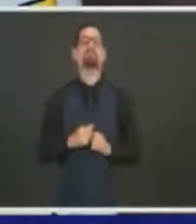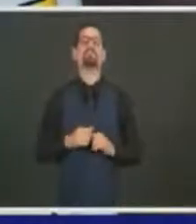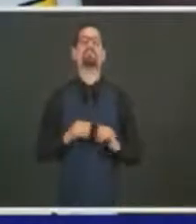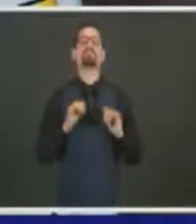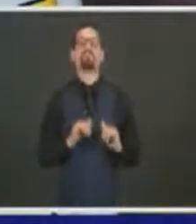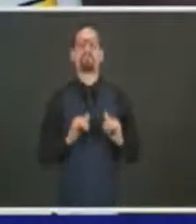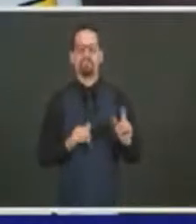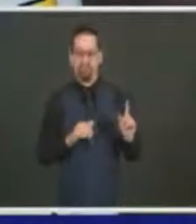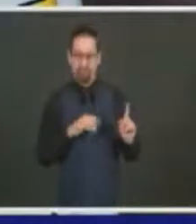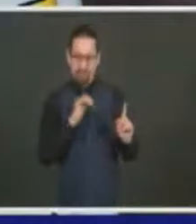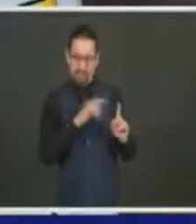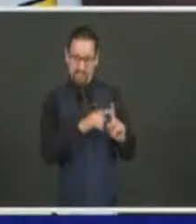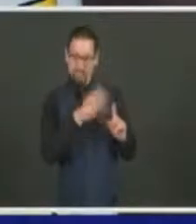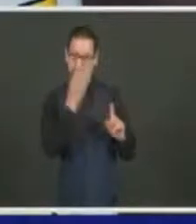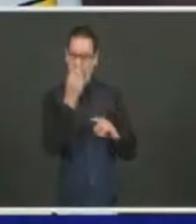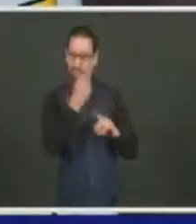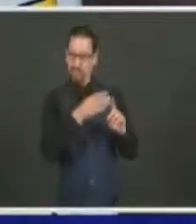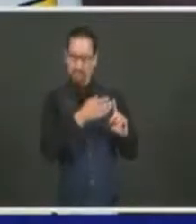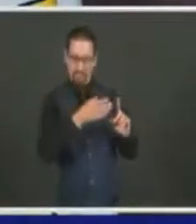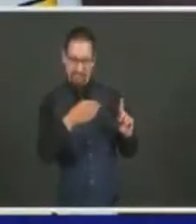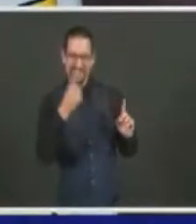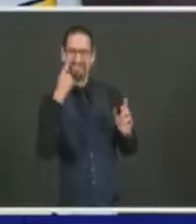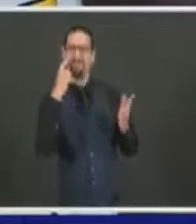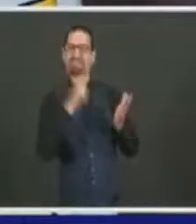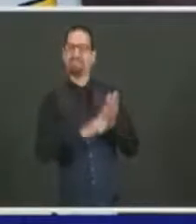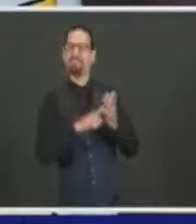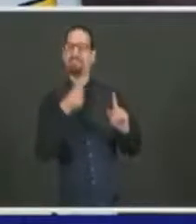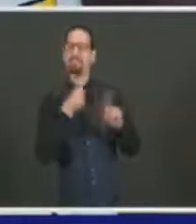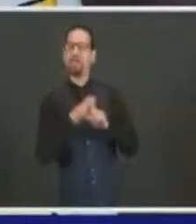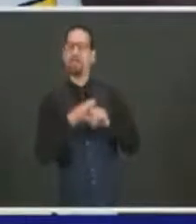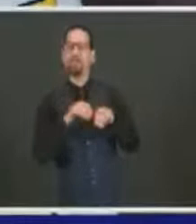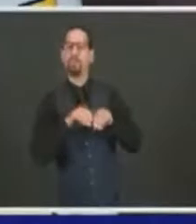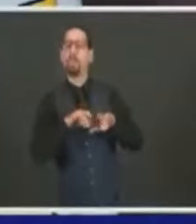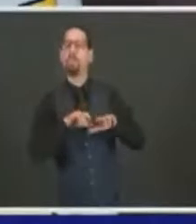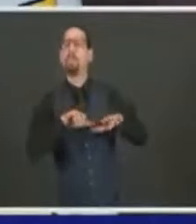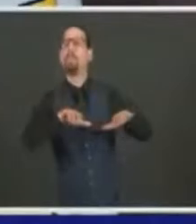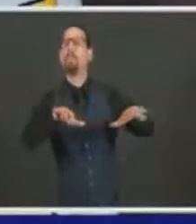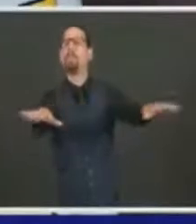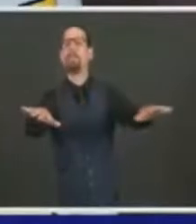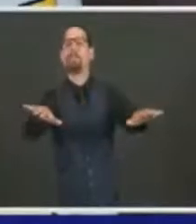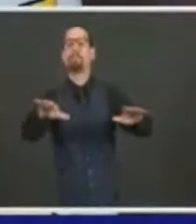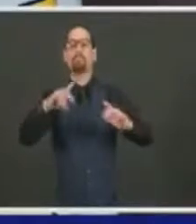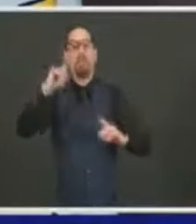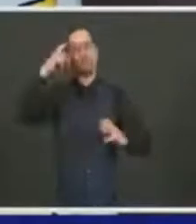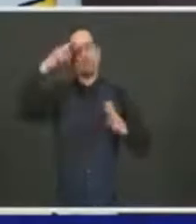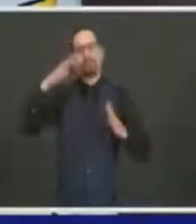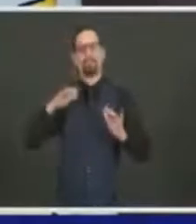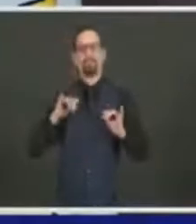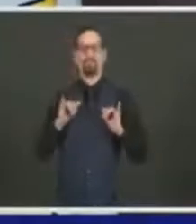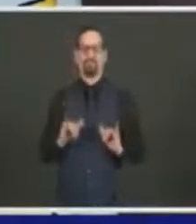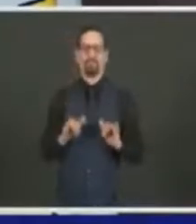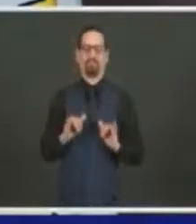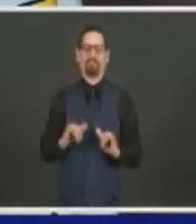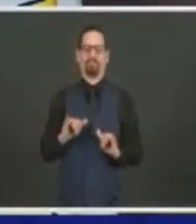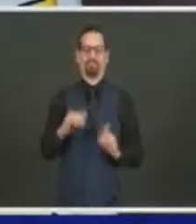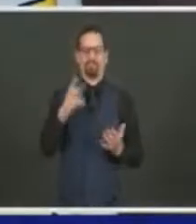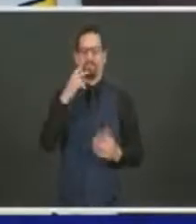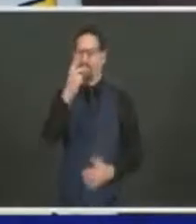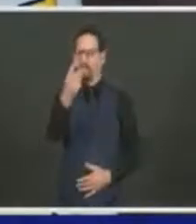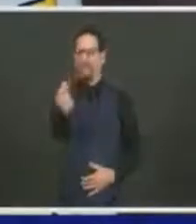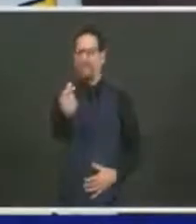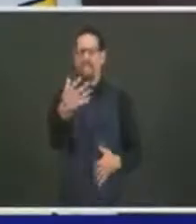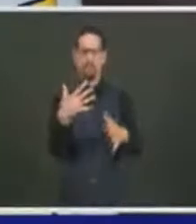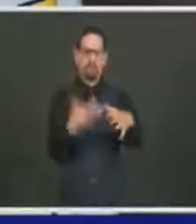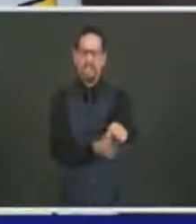then, several weeks later, they really started to see it in the data, and it changed like that. As he said, they went